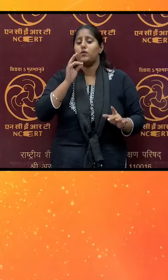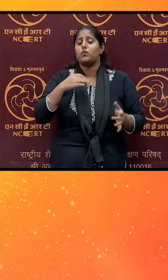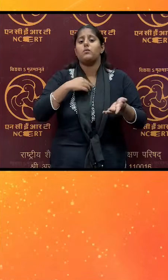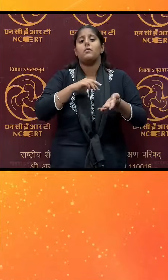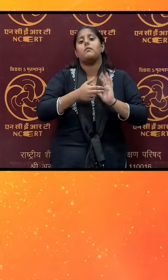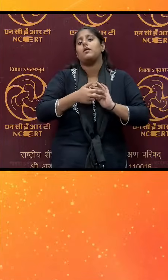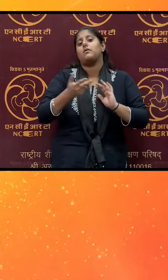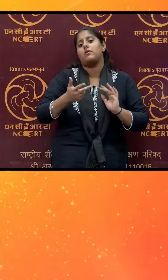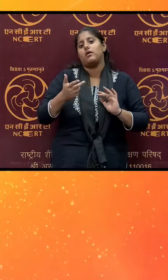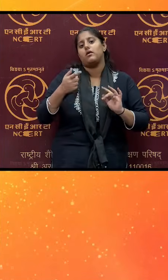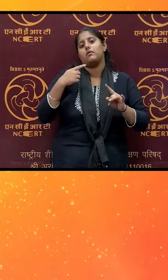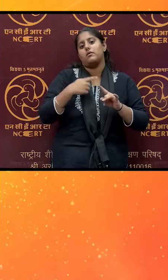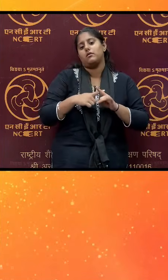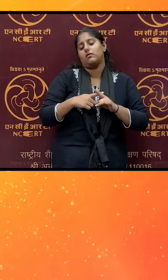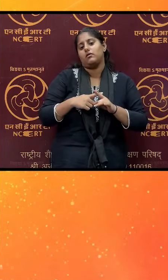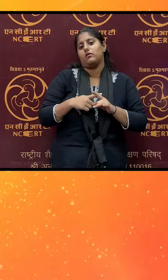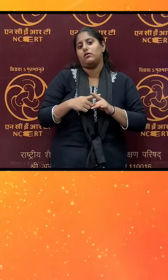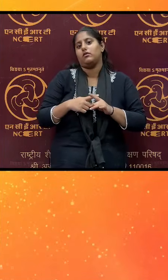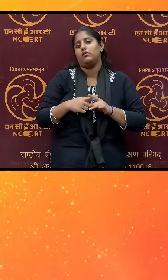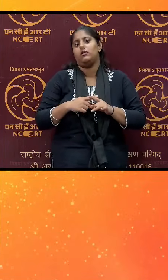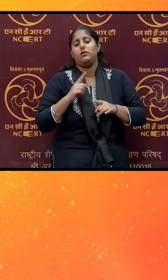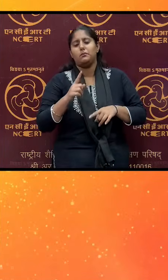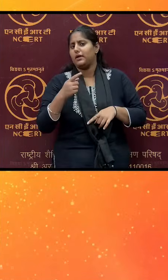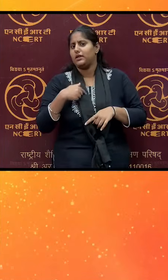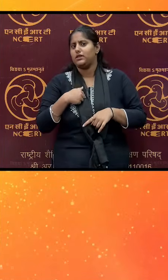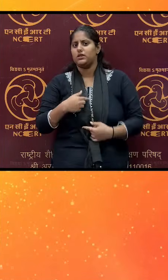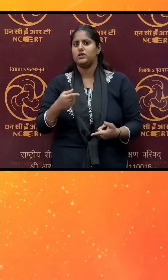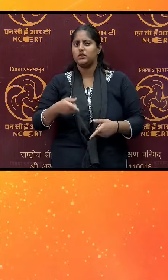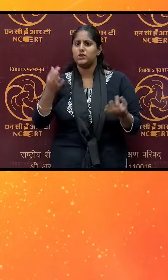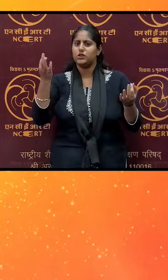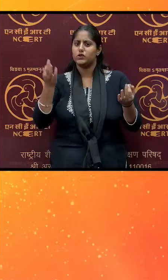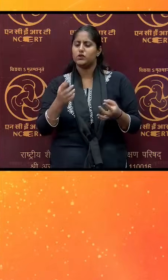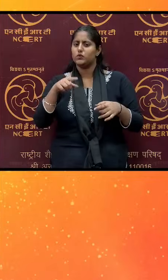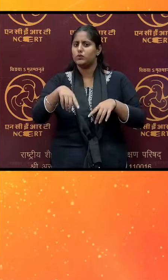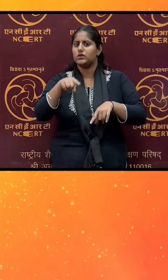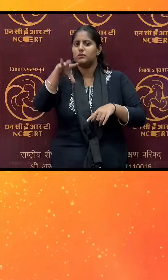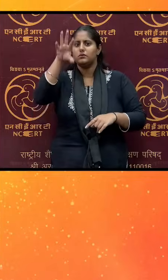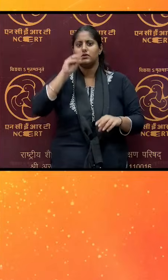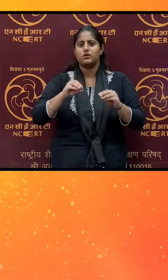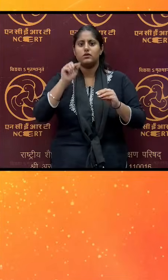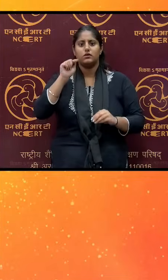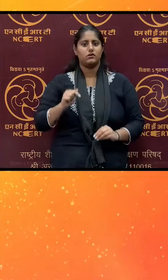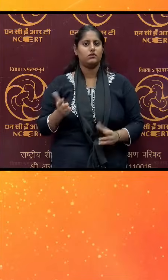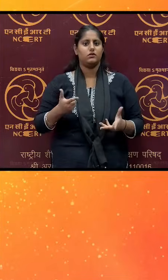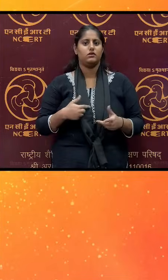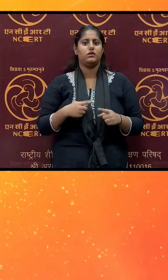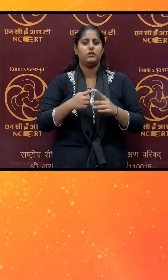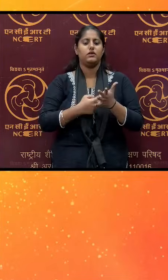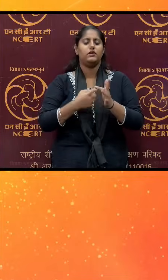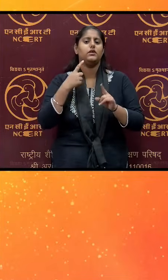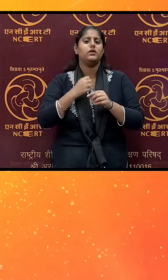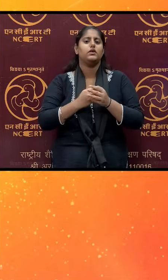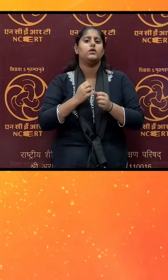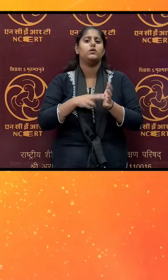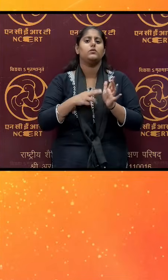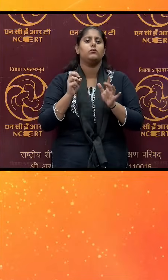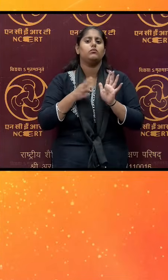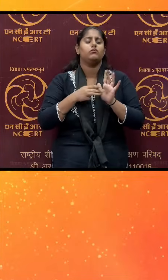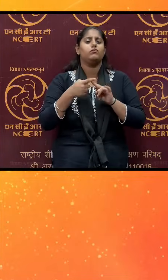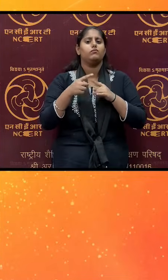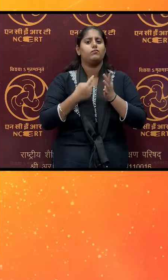triangle is all about. But ma'am, what new thing we will be learning today? What is trigonometry? What we will learn